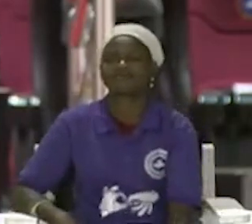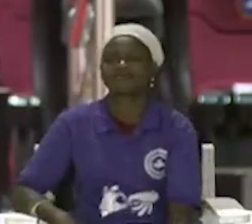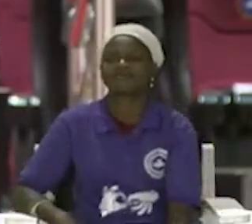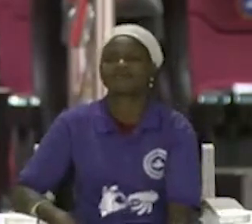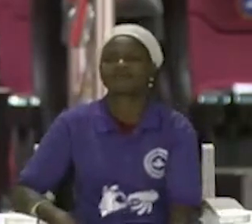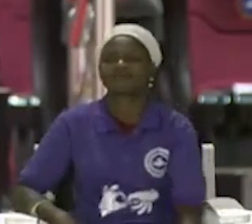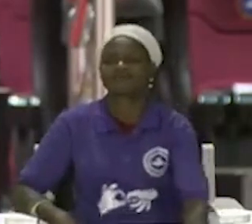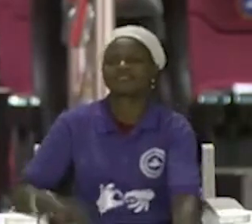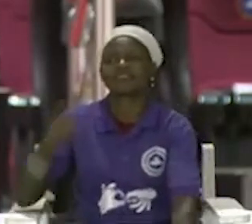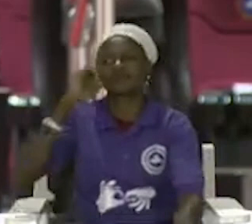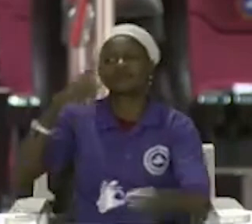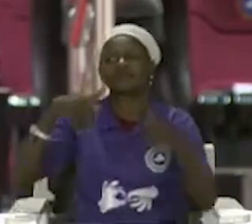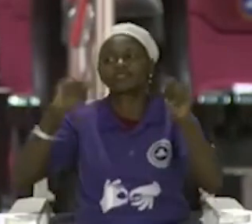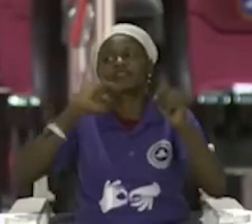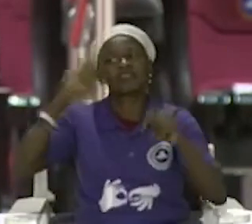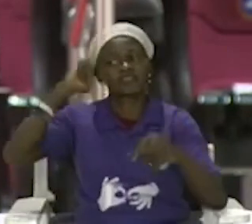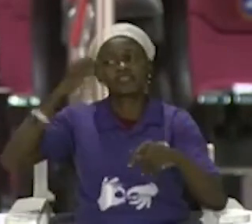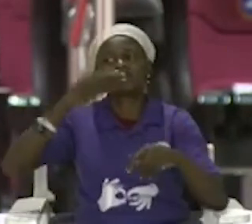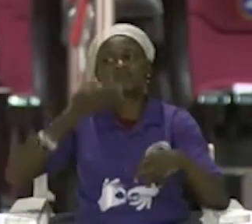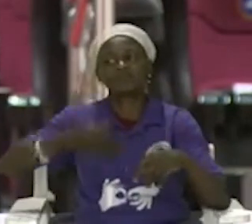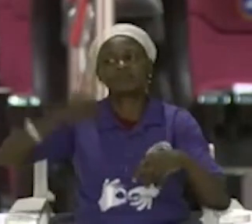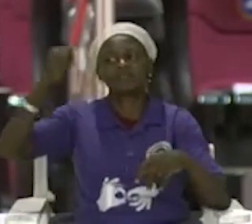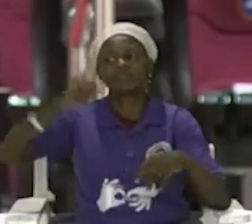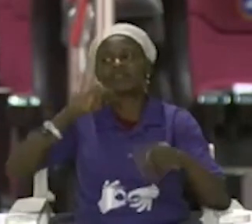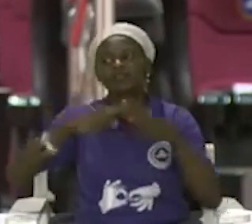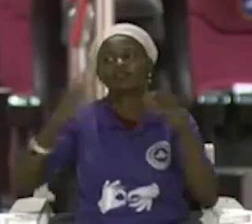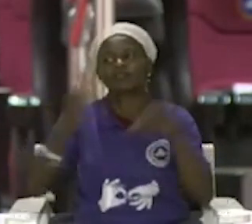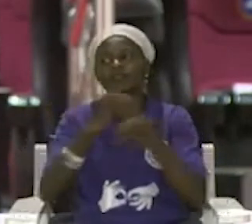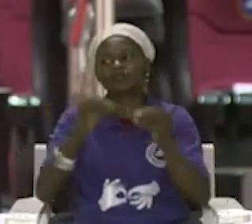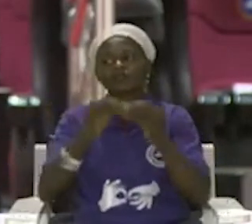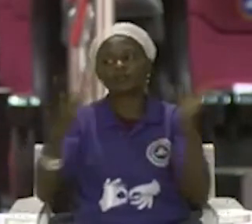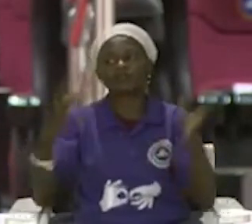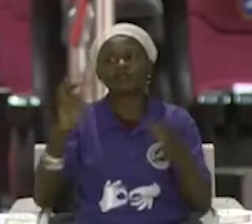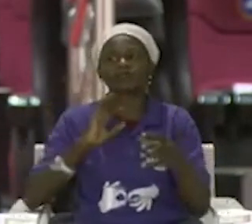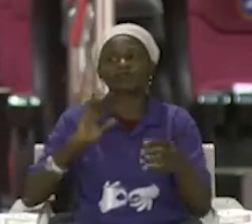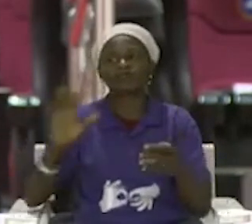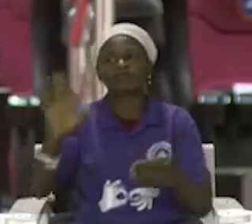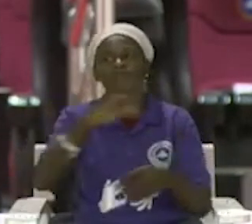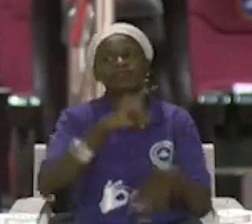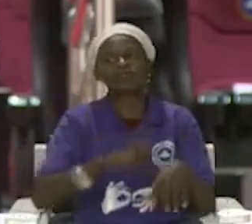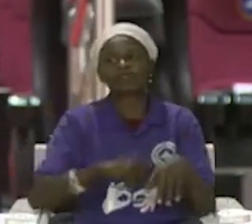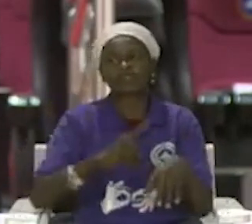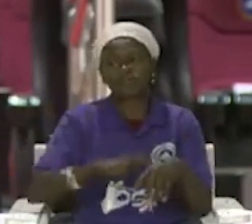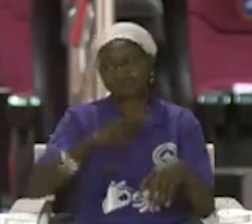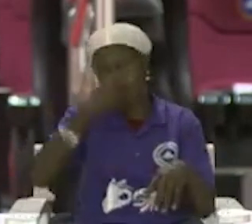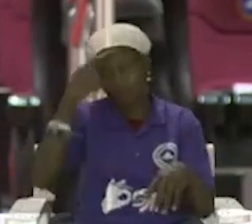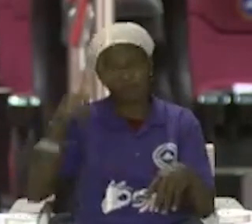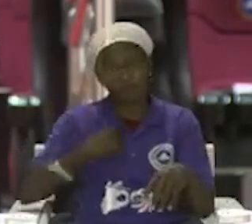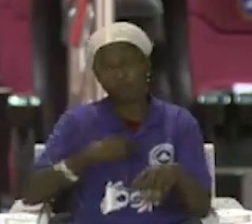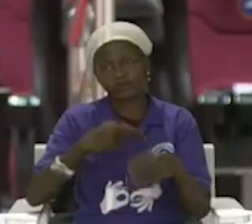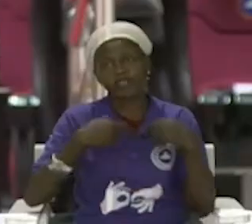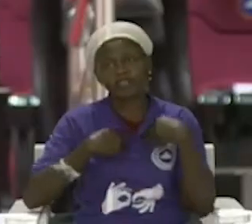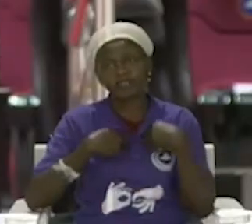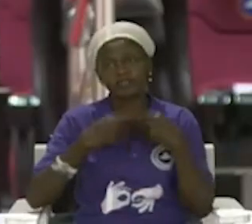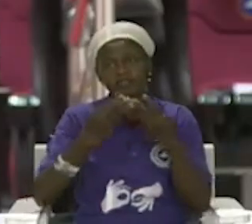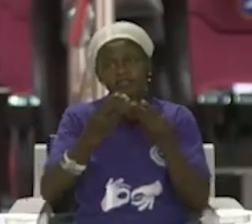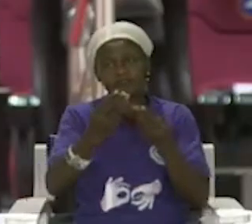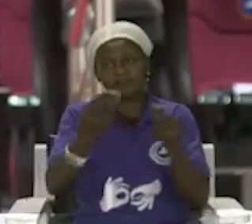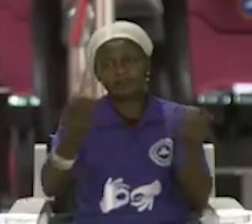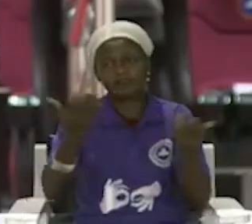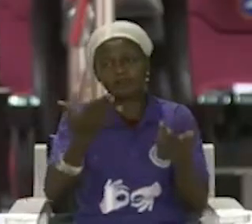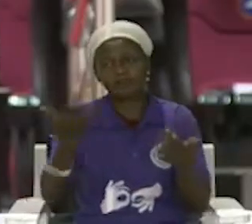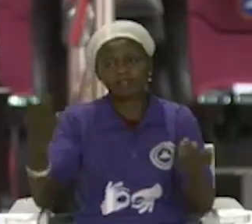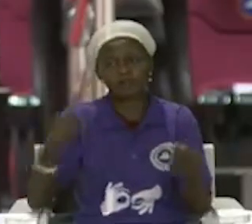I will try my best not to take too much of time of your time, because we have quite a few things we still want to